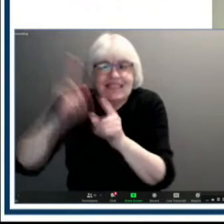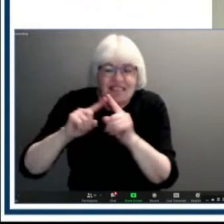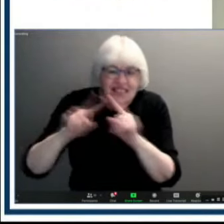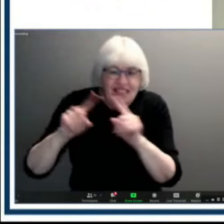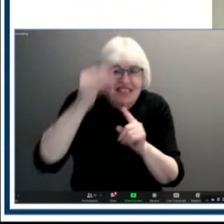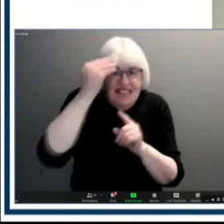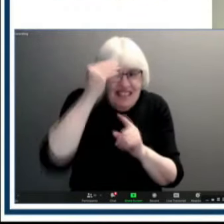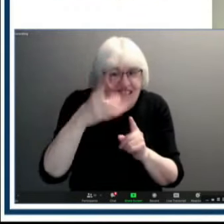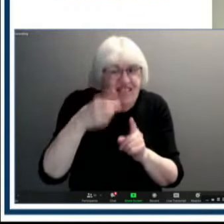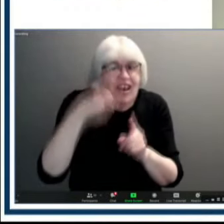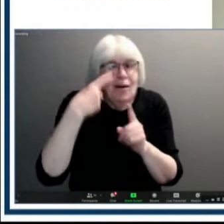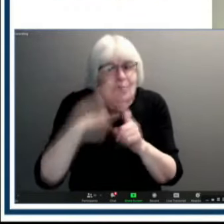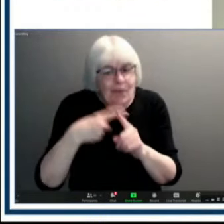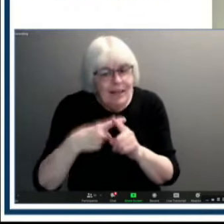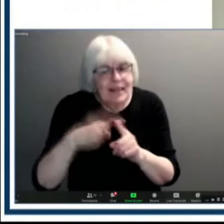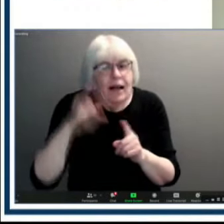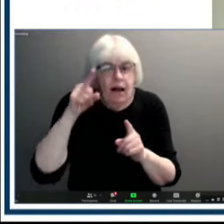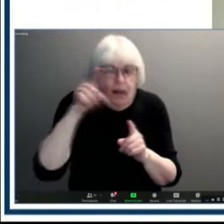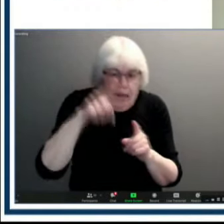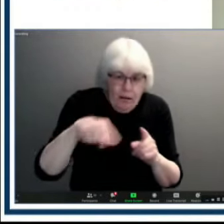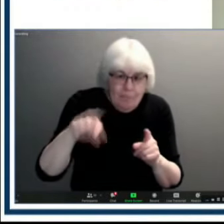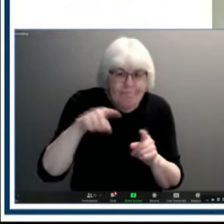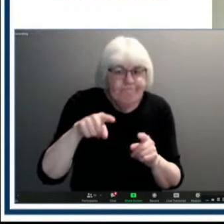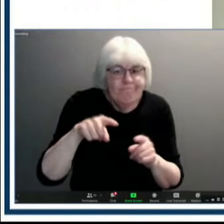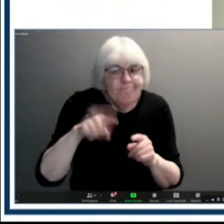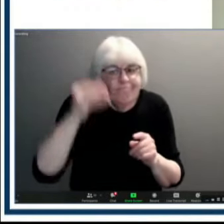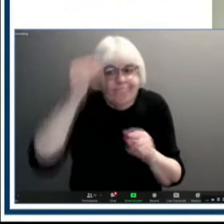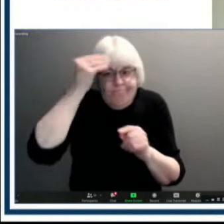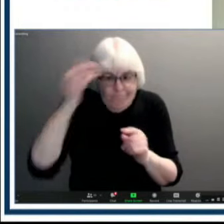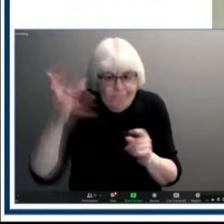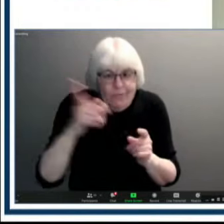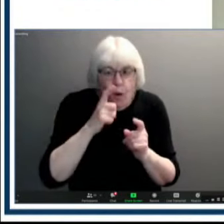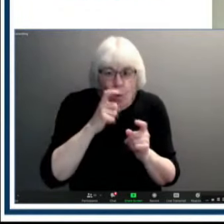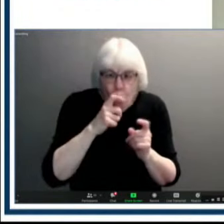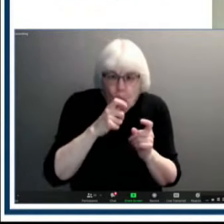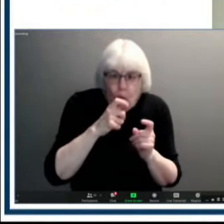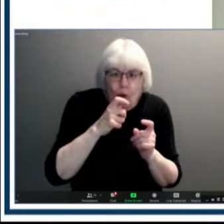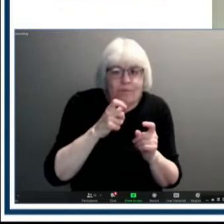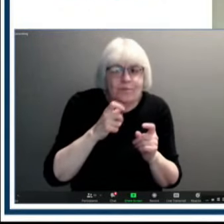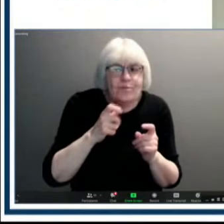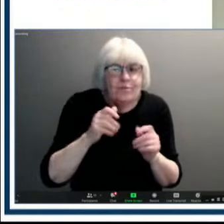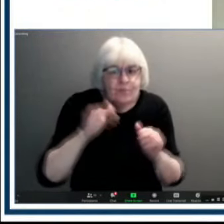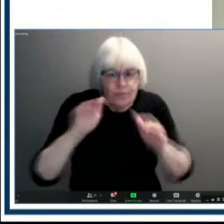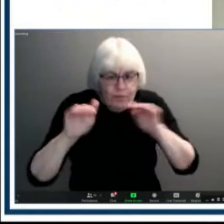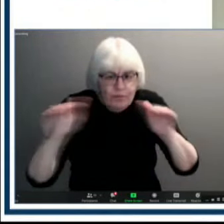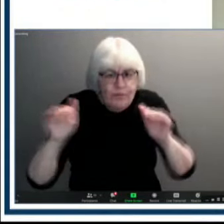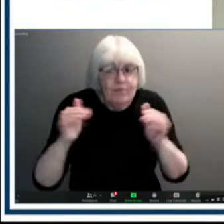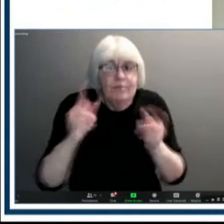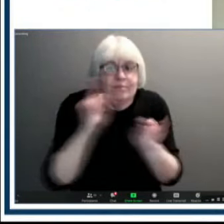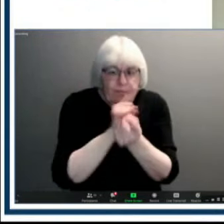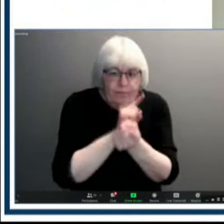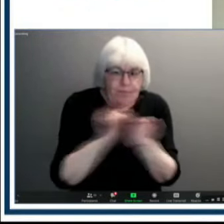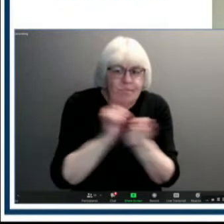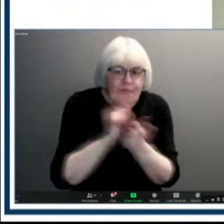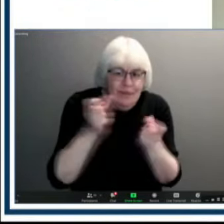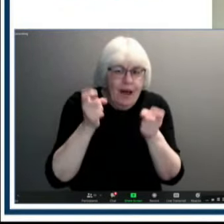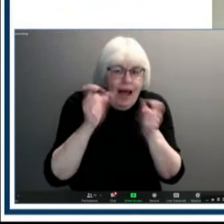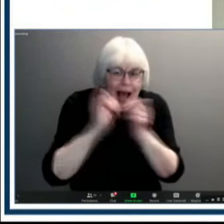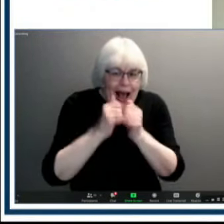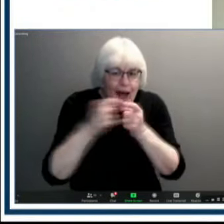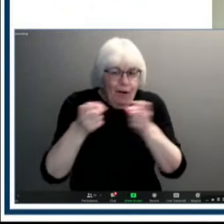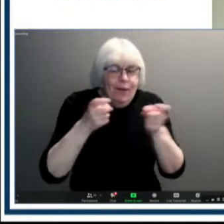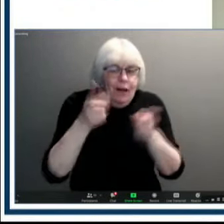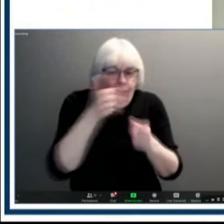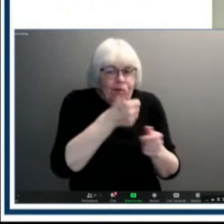as we can get a contact with public health and are given information around how to manage their own health, and as well